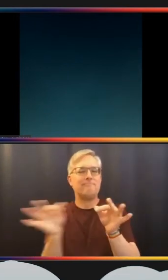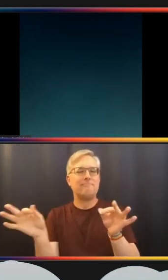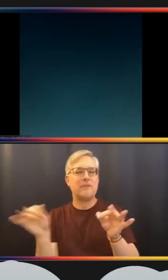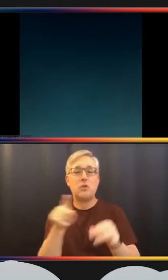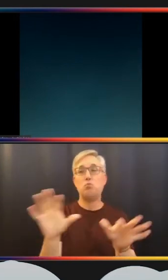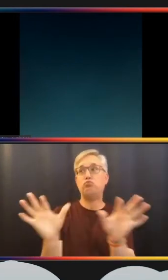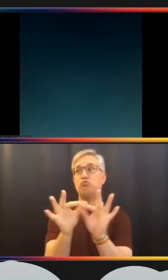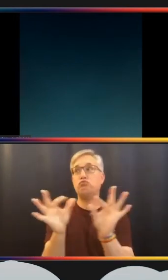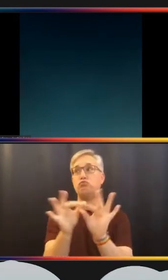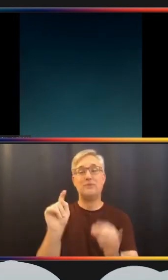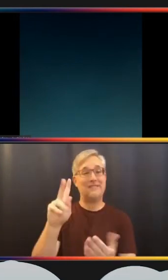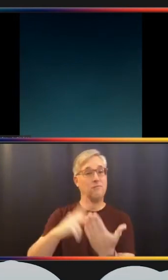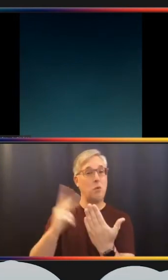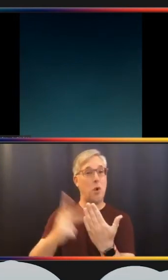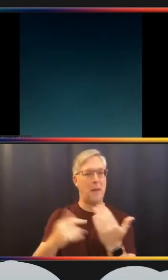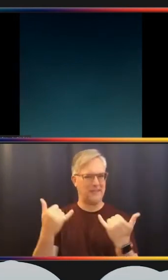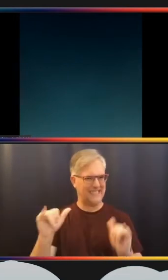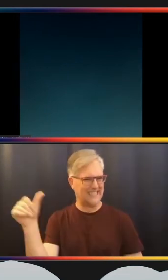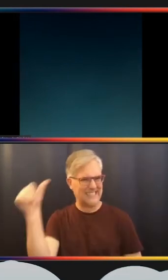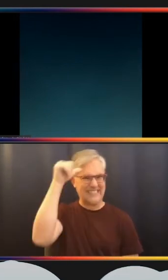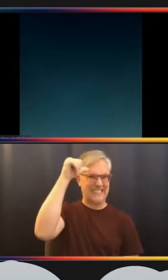later from the show? Yeah,